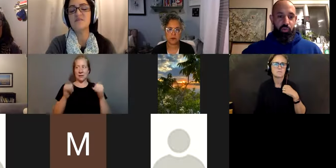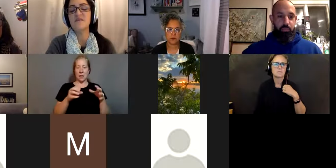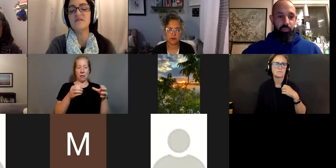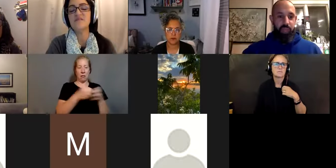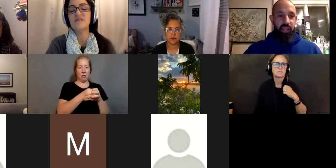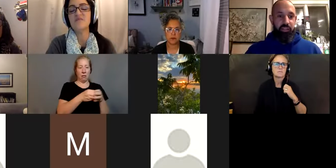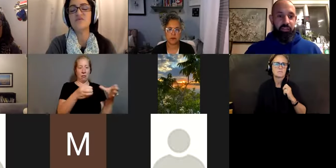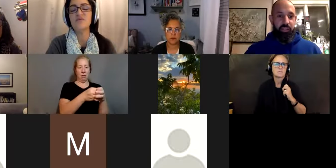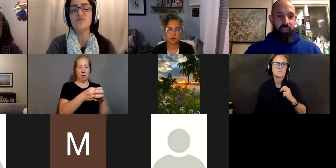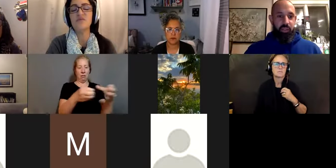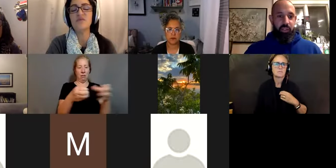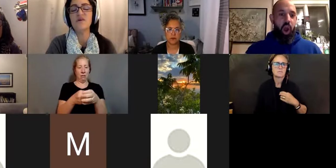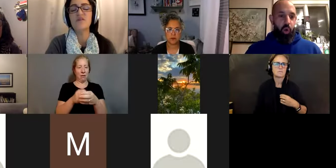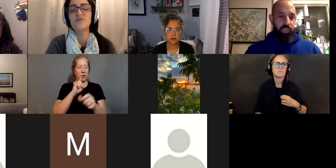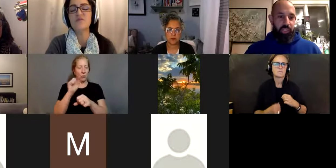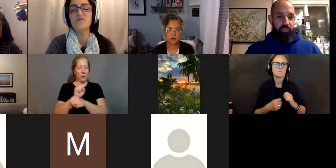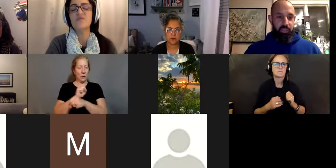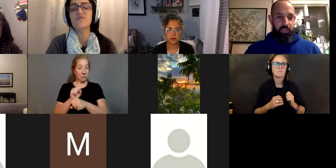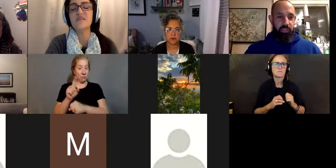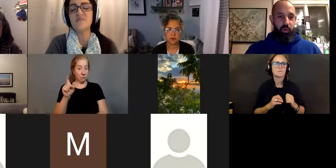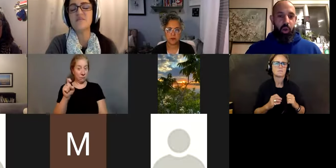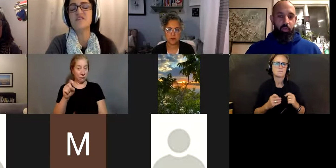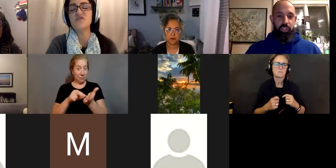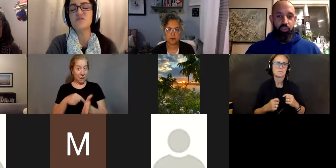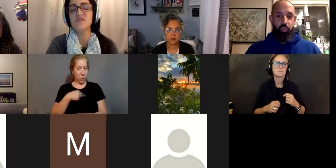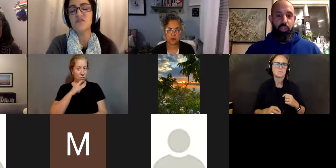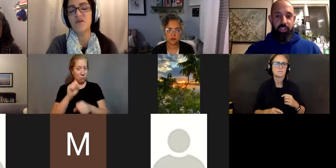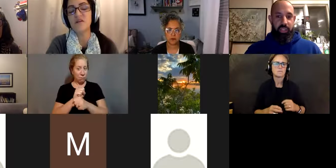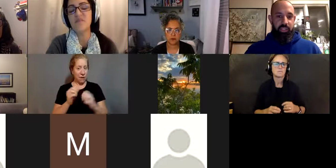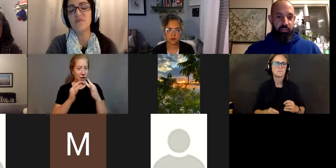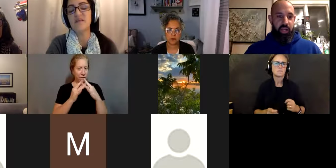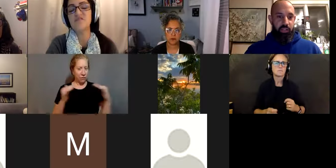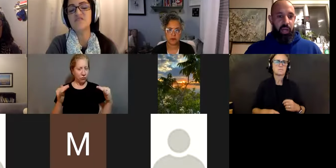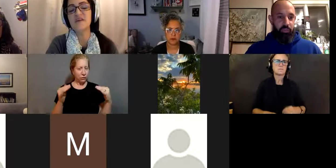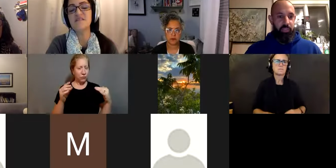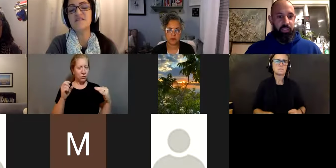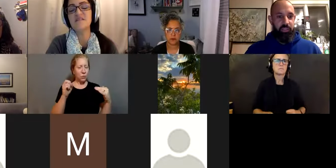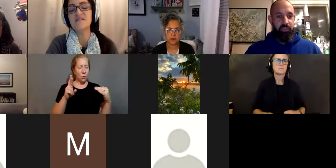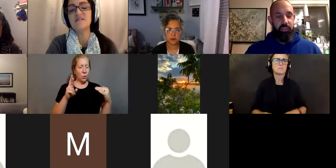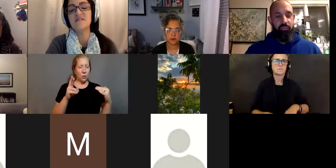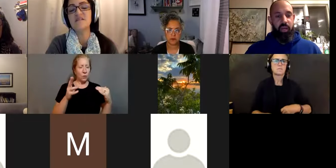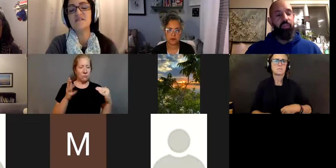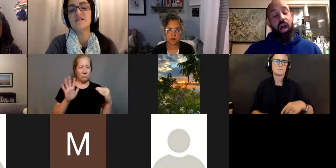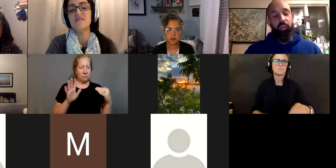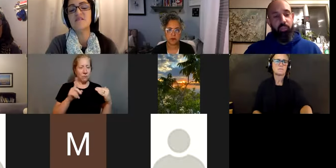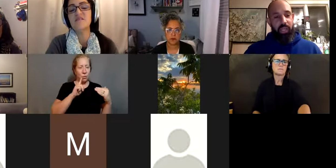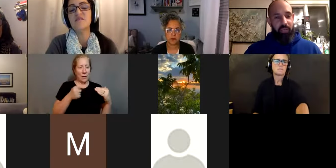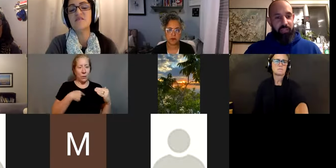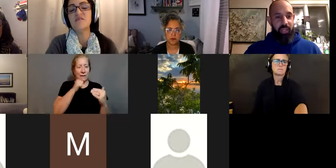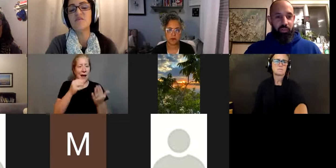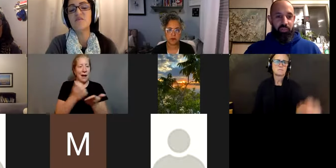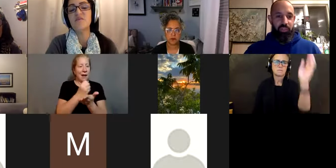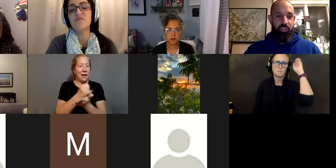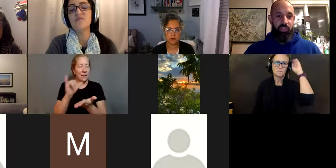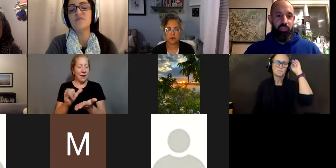social realities, are we living, or are we truly getting the value out of being in this environment? So how do we have